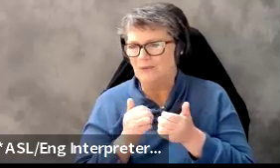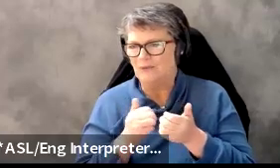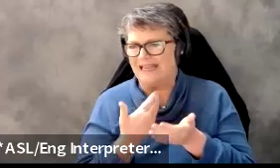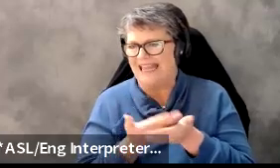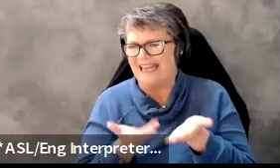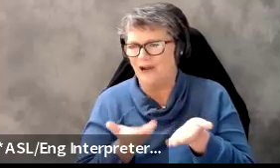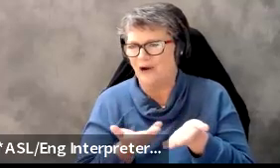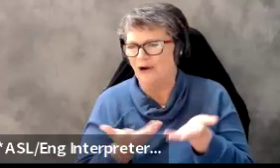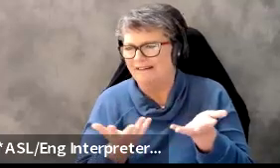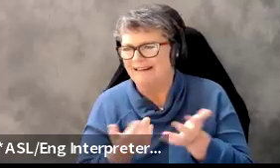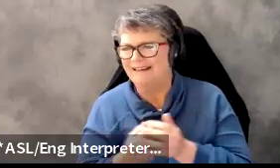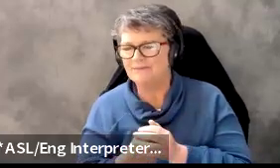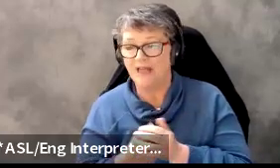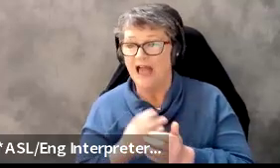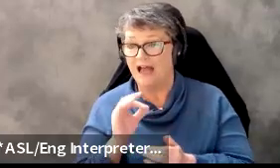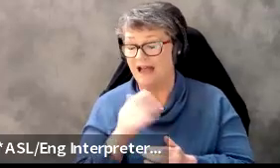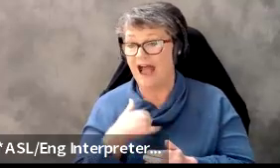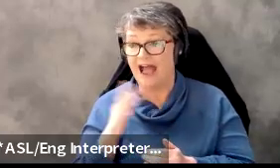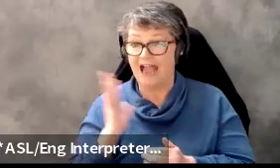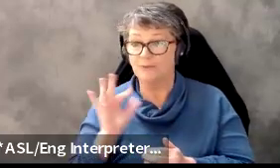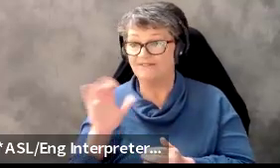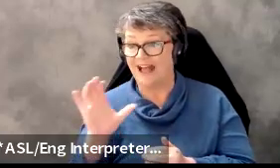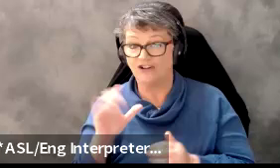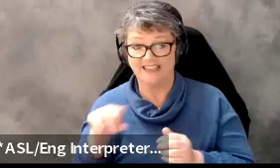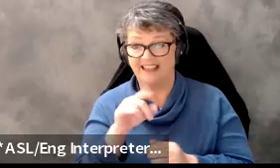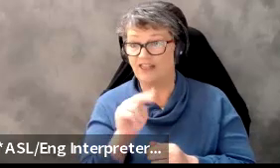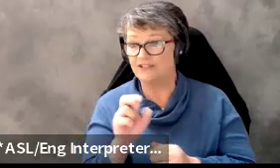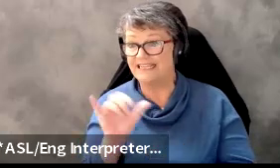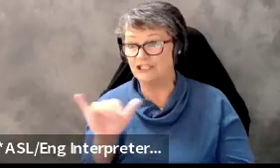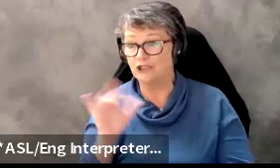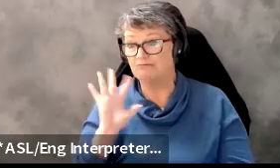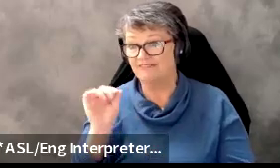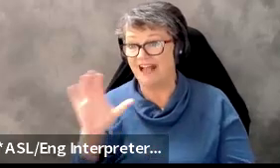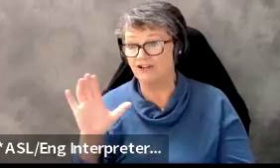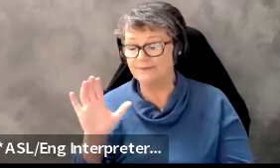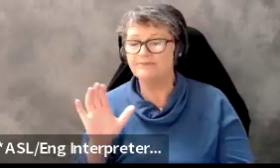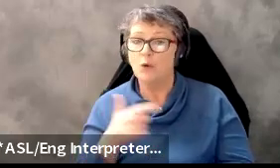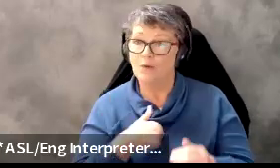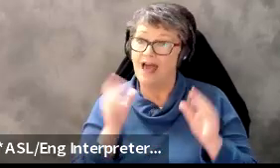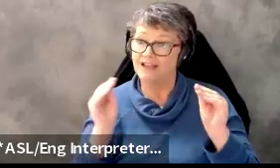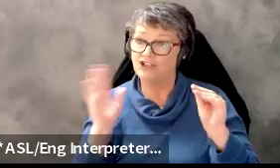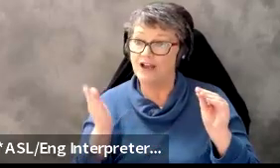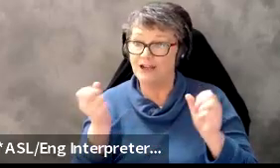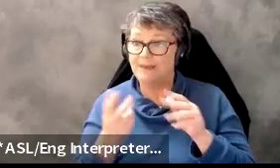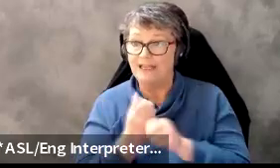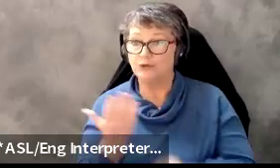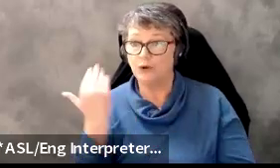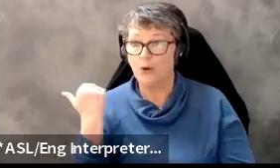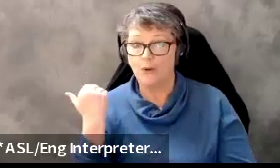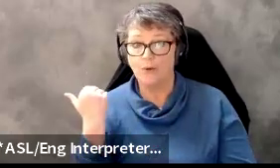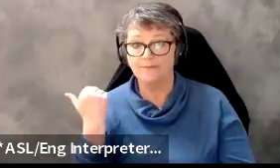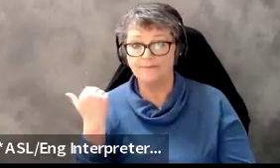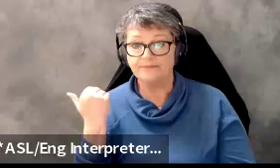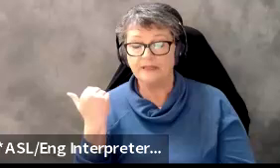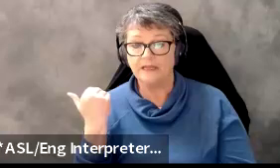Um, I was faculty like the other deans on the panel, and when I taught here many years ago,